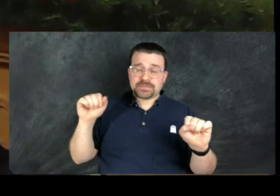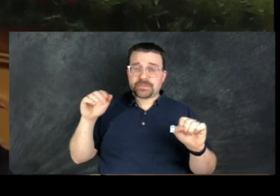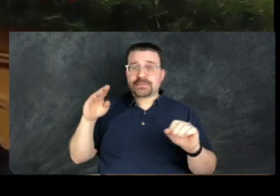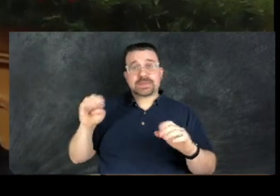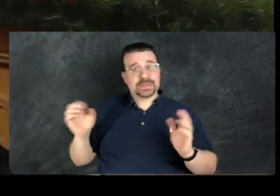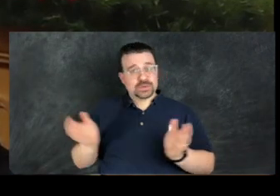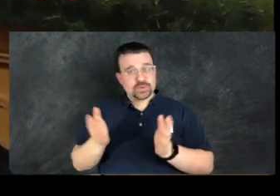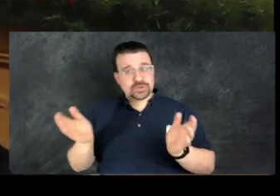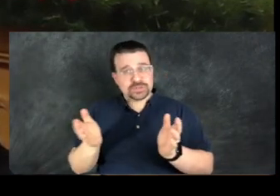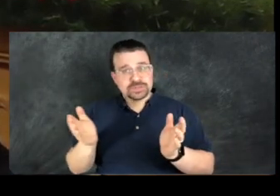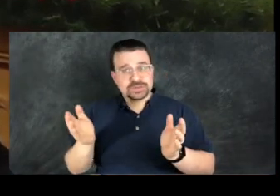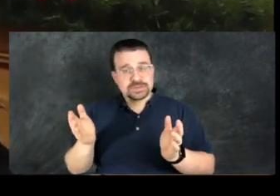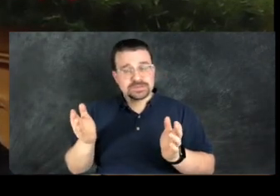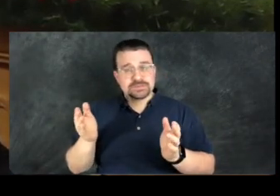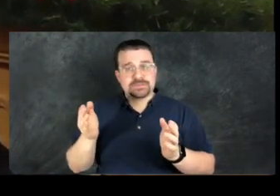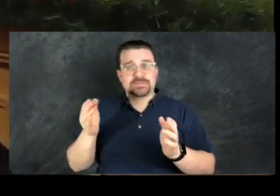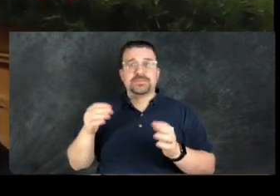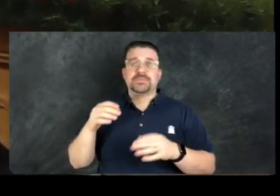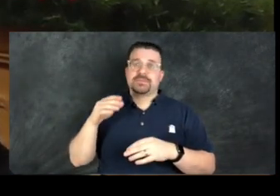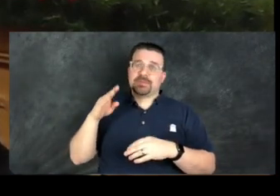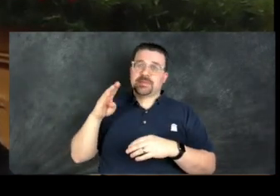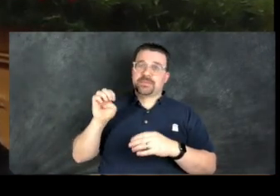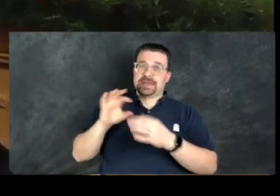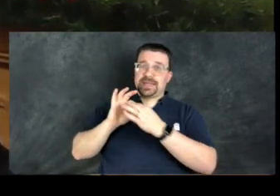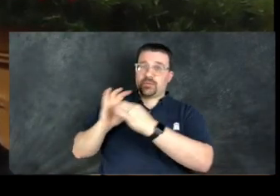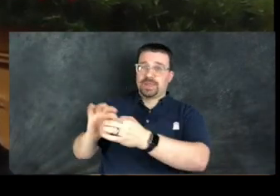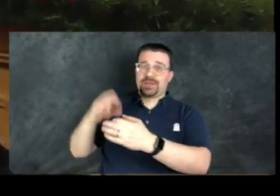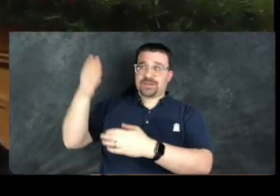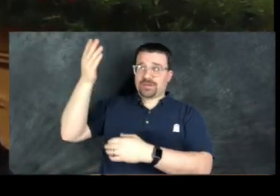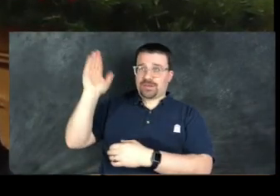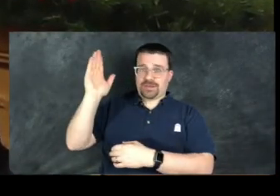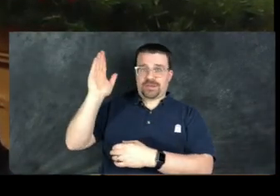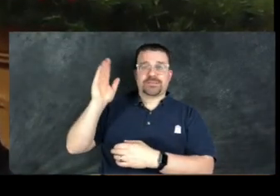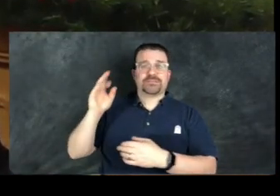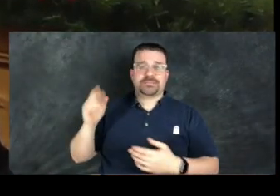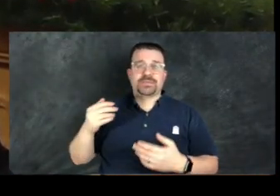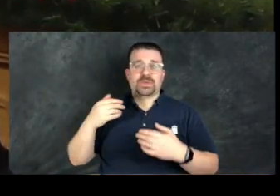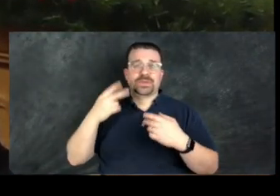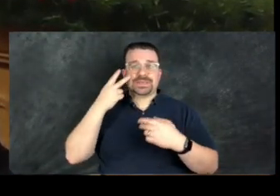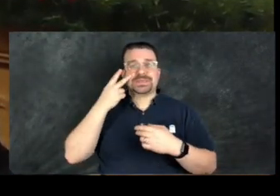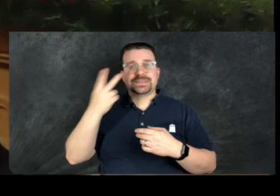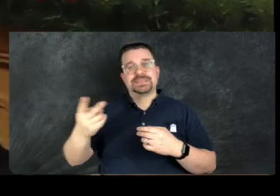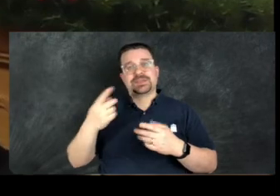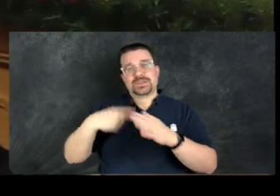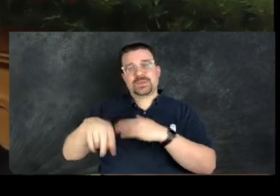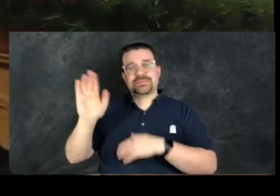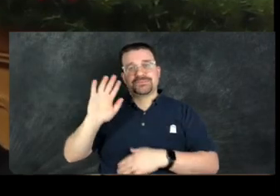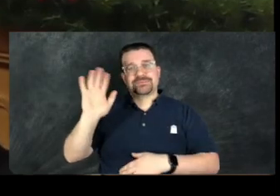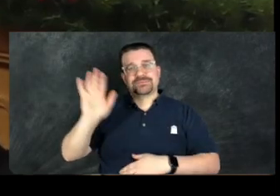Be encouraged. And be God's. We'll see you next week.